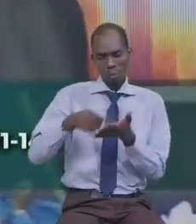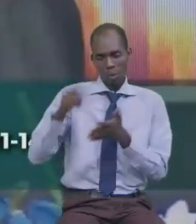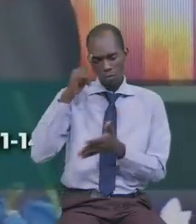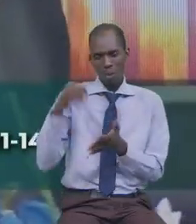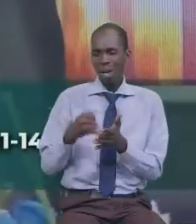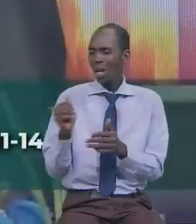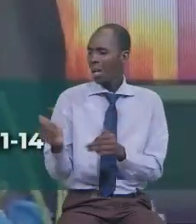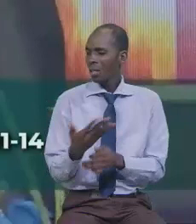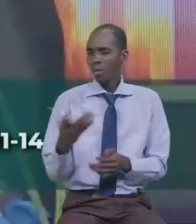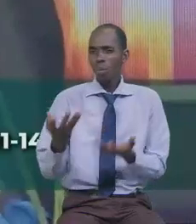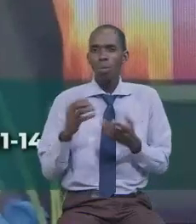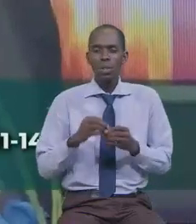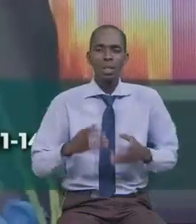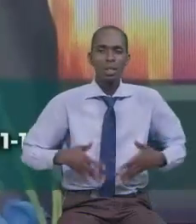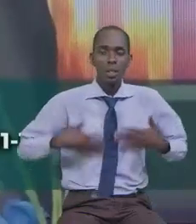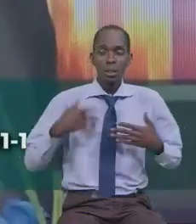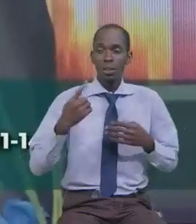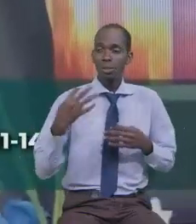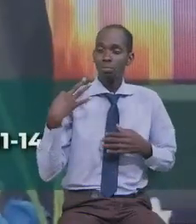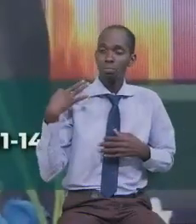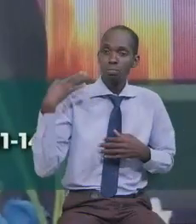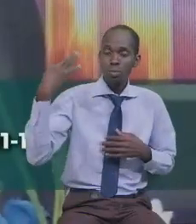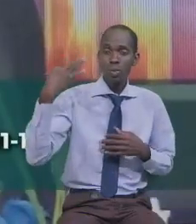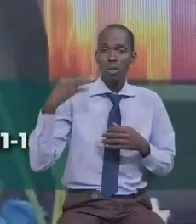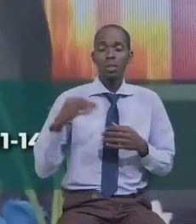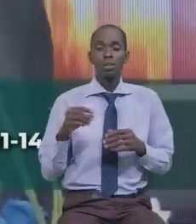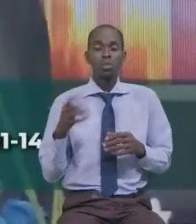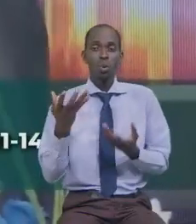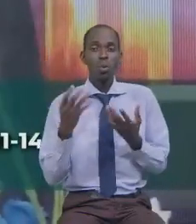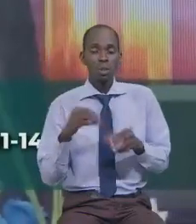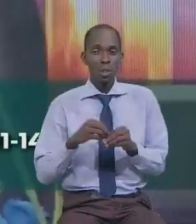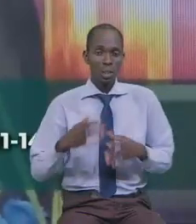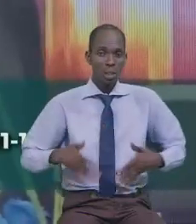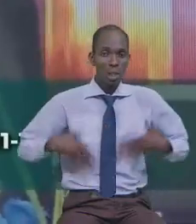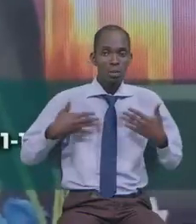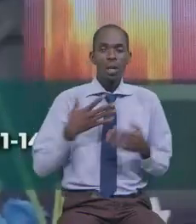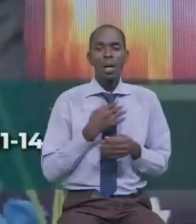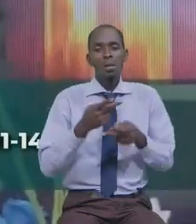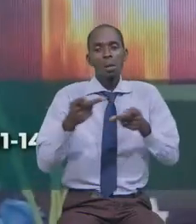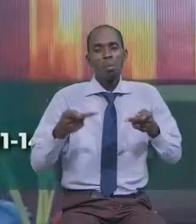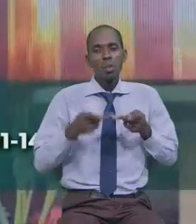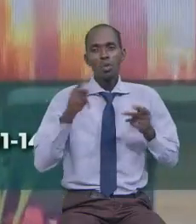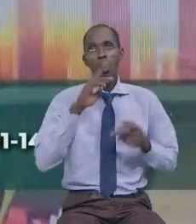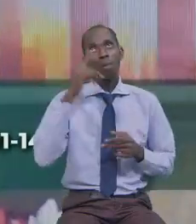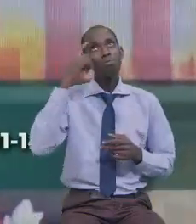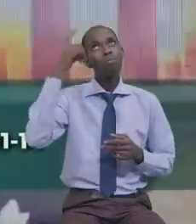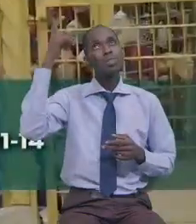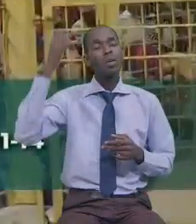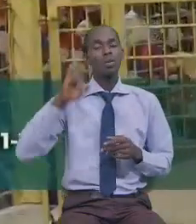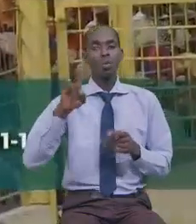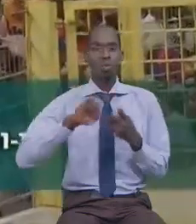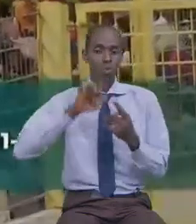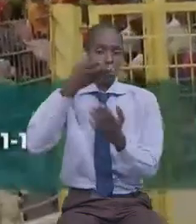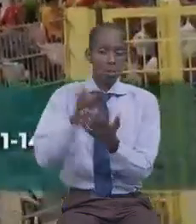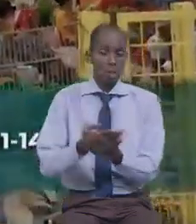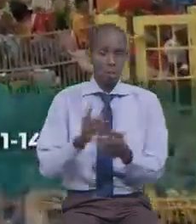life. The position you need in life and the place you're dreaming, I want to get to. I don't have the resources.